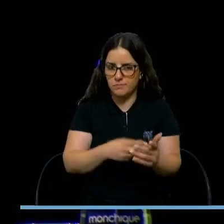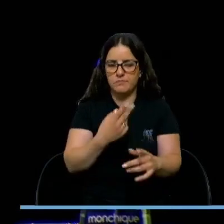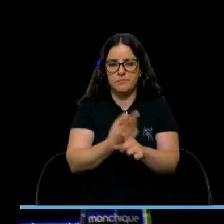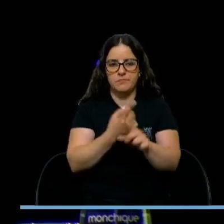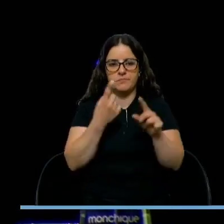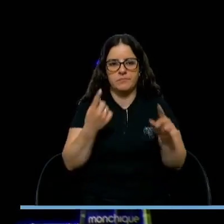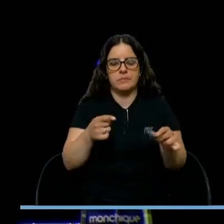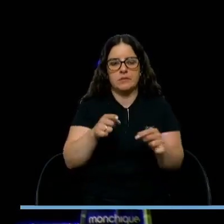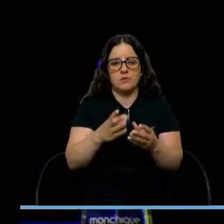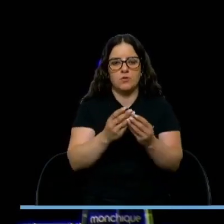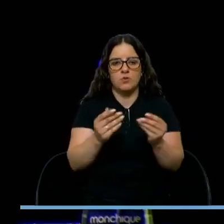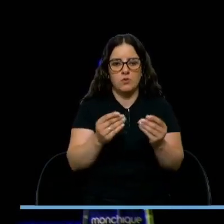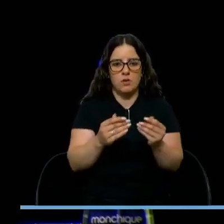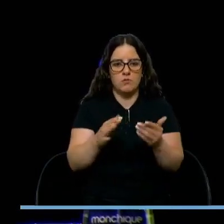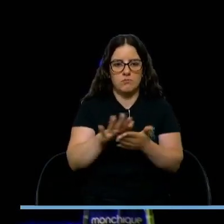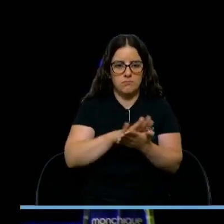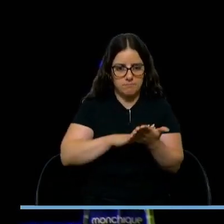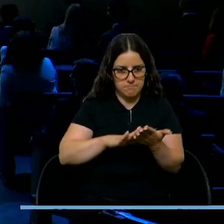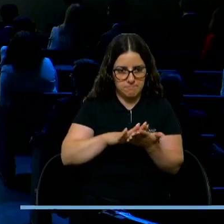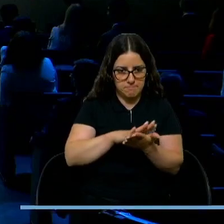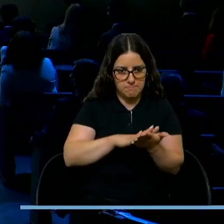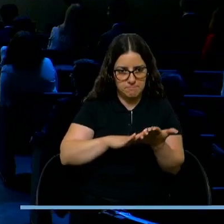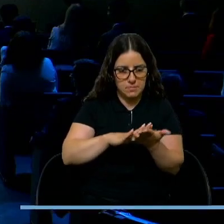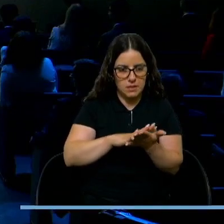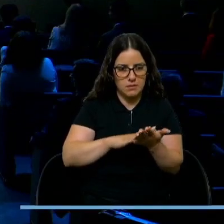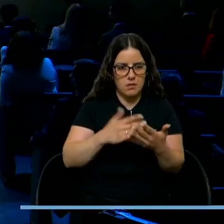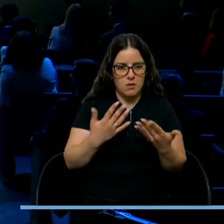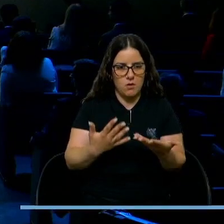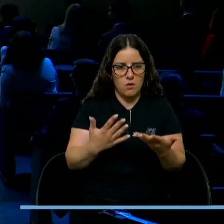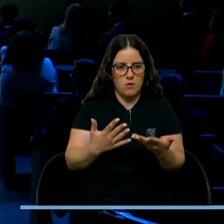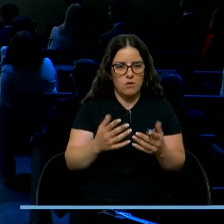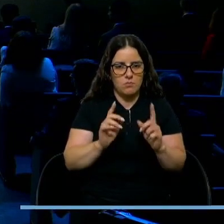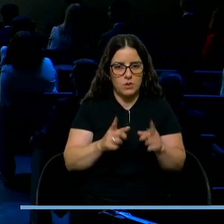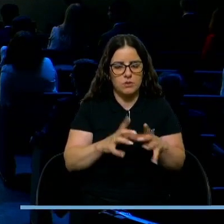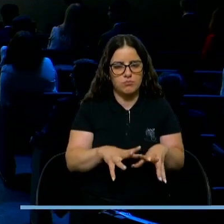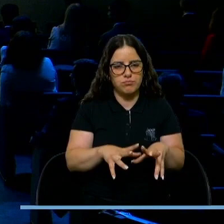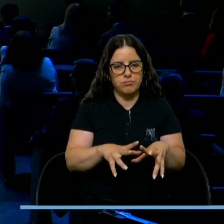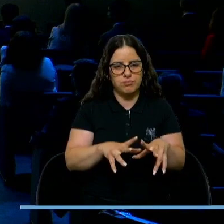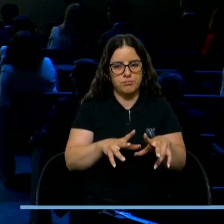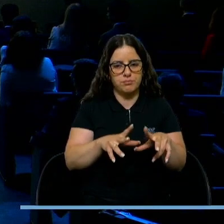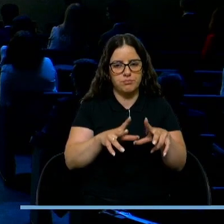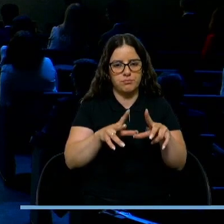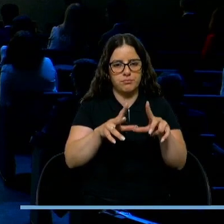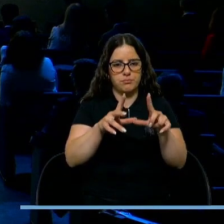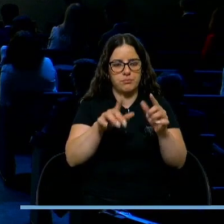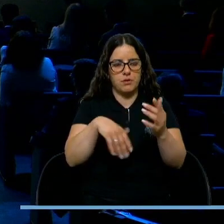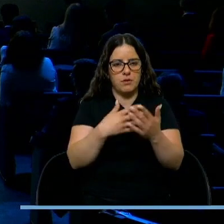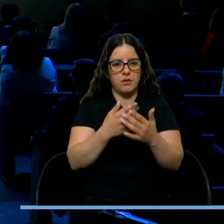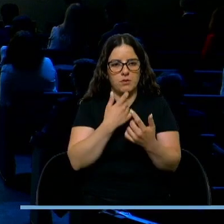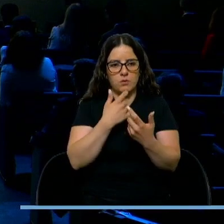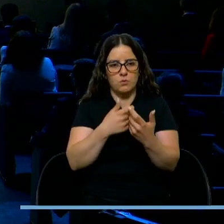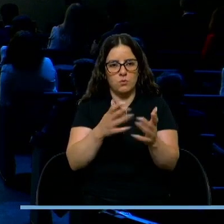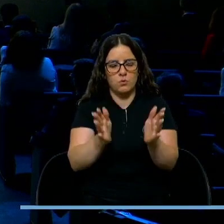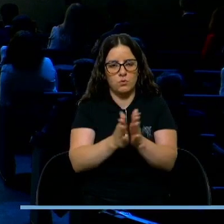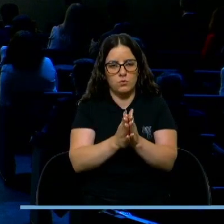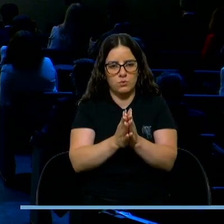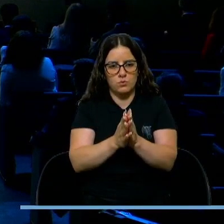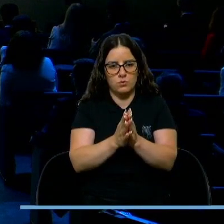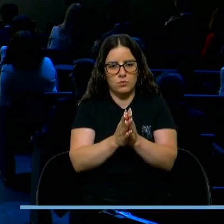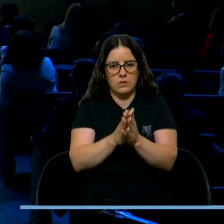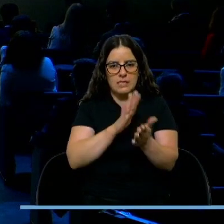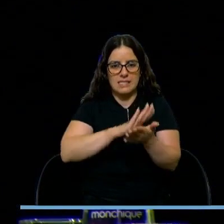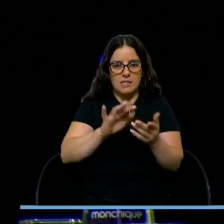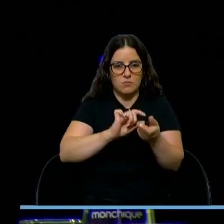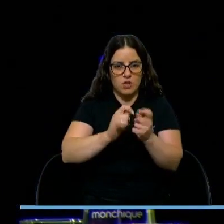saying, testing solutions. It's an embryo solution which will enable that everyone is